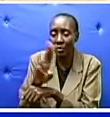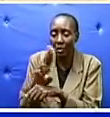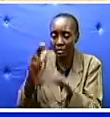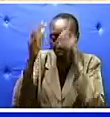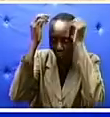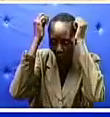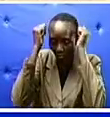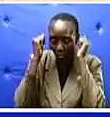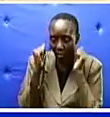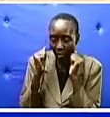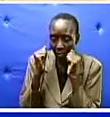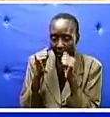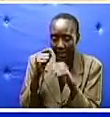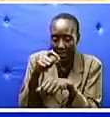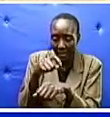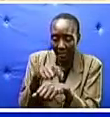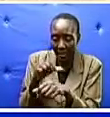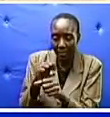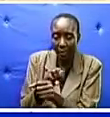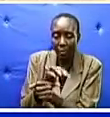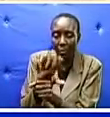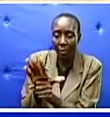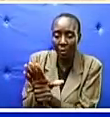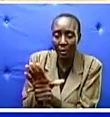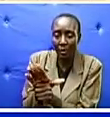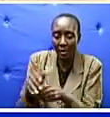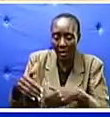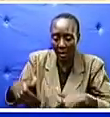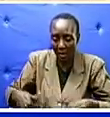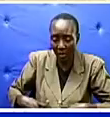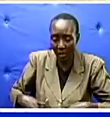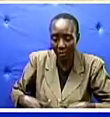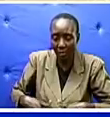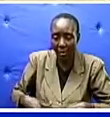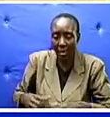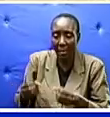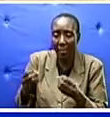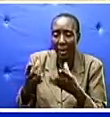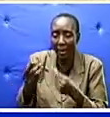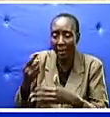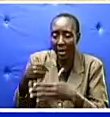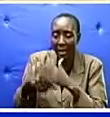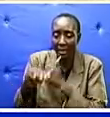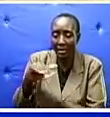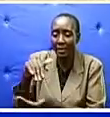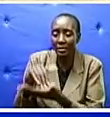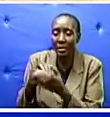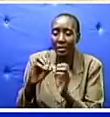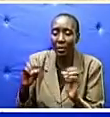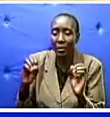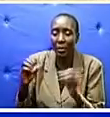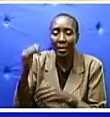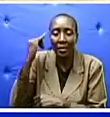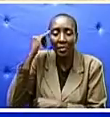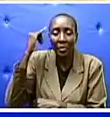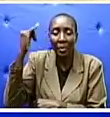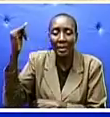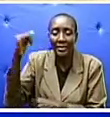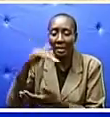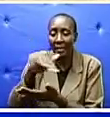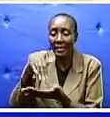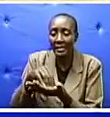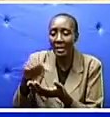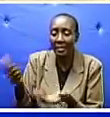this epidemic, most of the youth didn't come in the facility. You know, there was this motion where some of the facility were